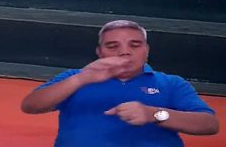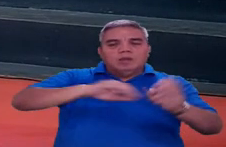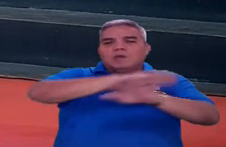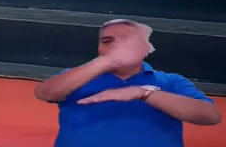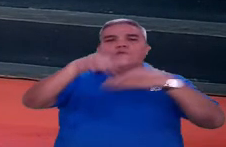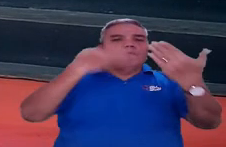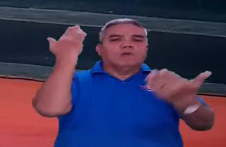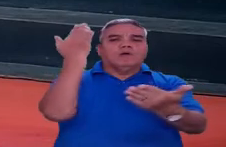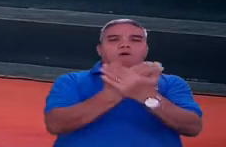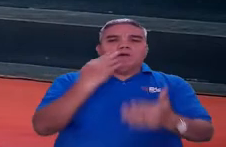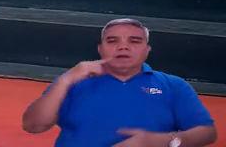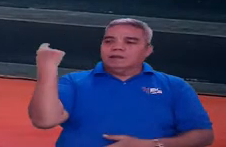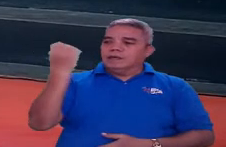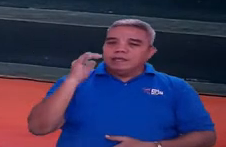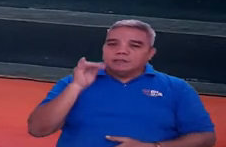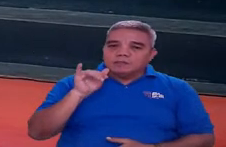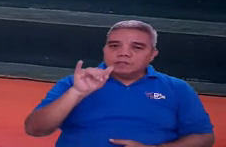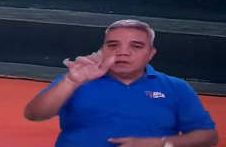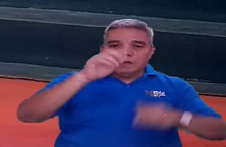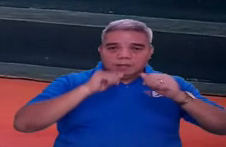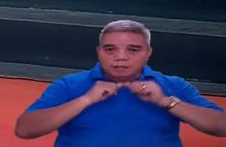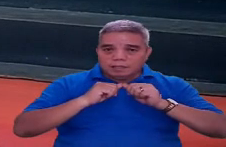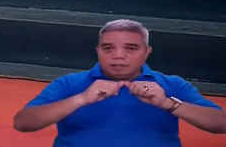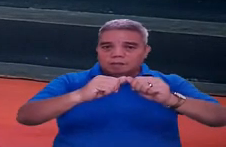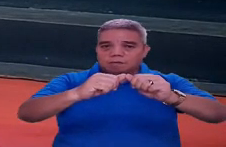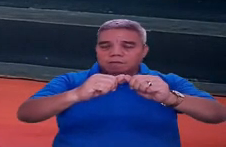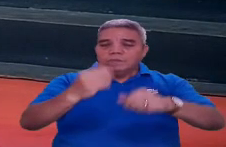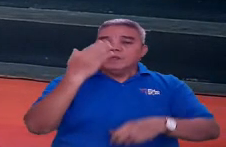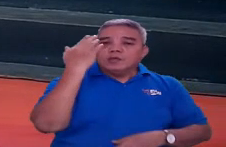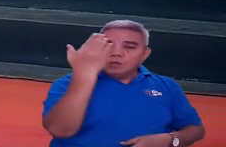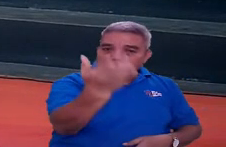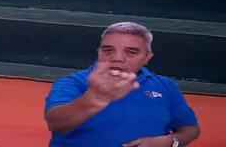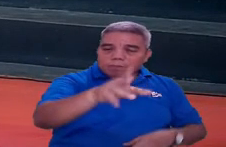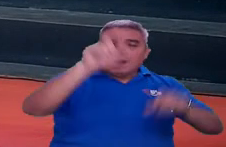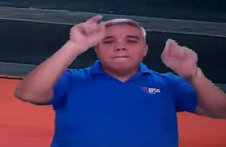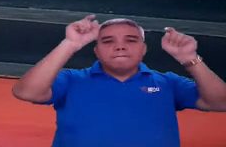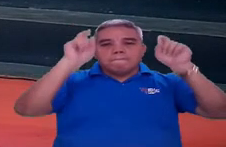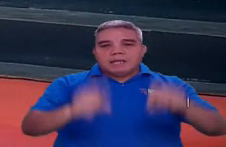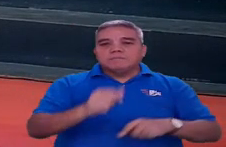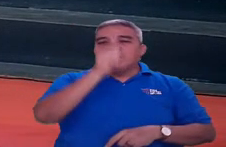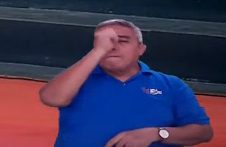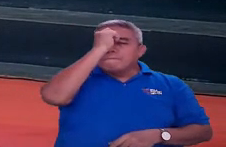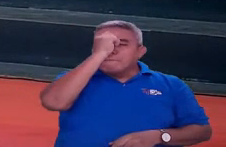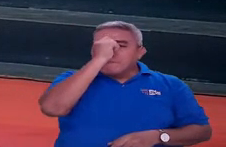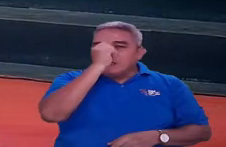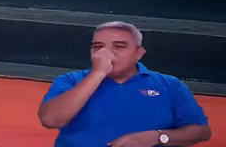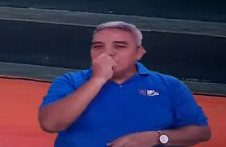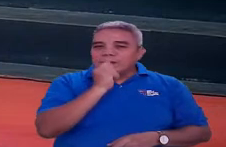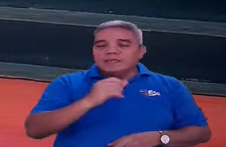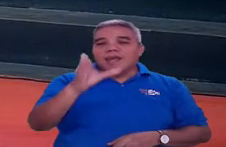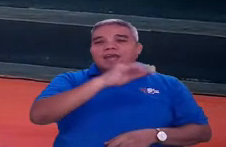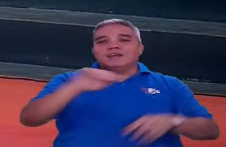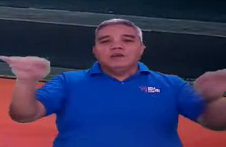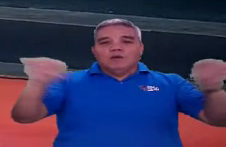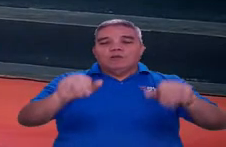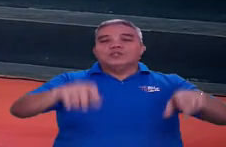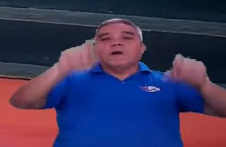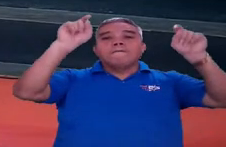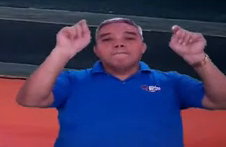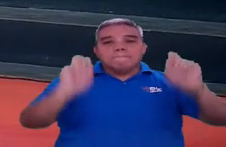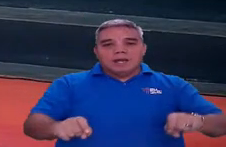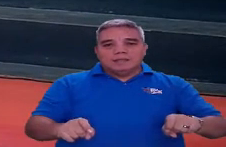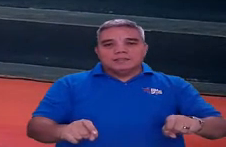for all eternity. We are the one that must be patient and also